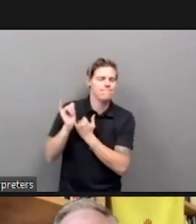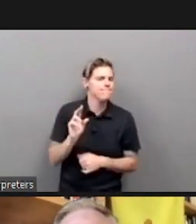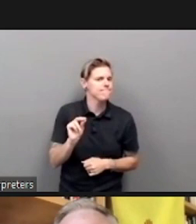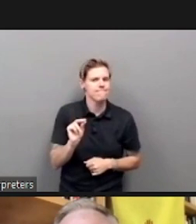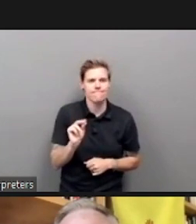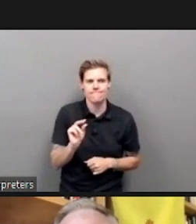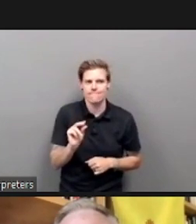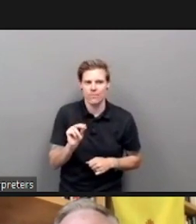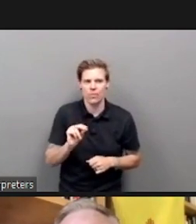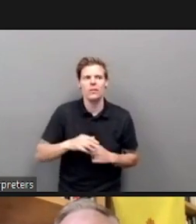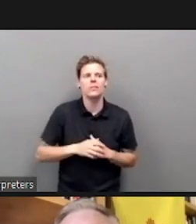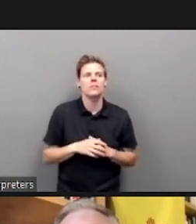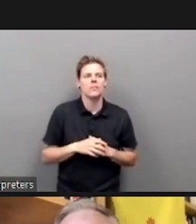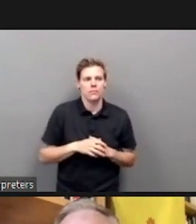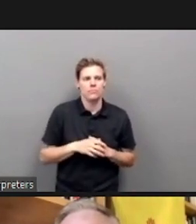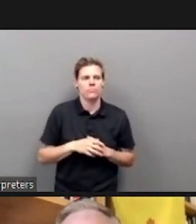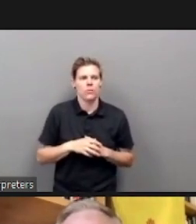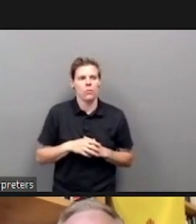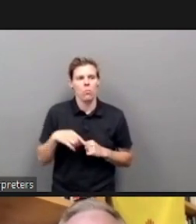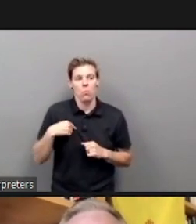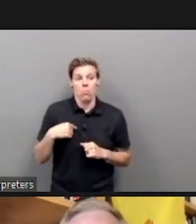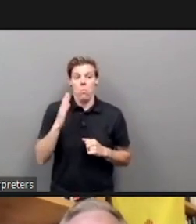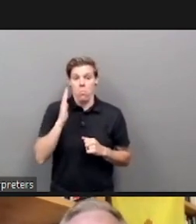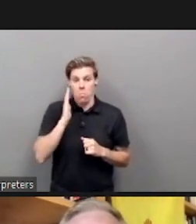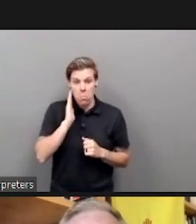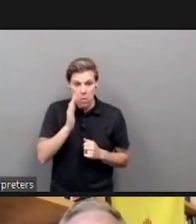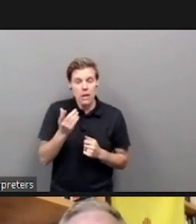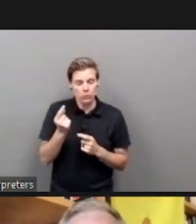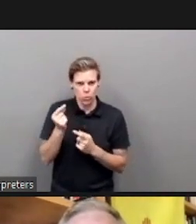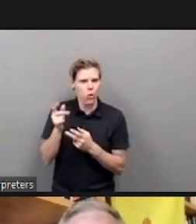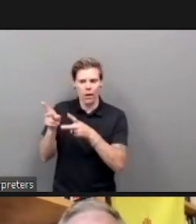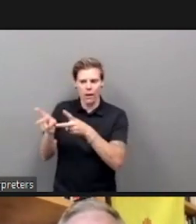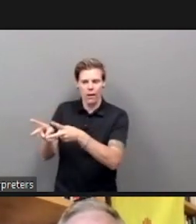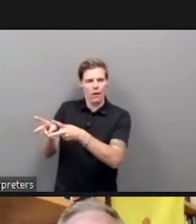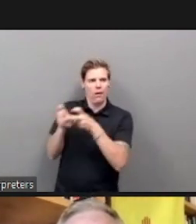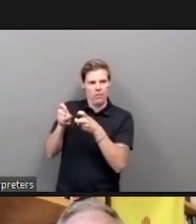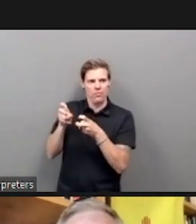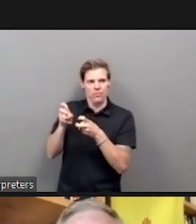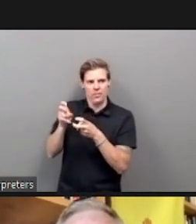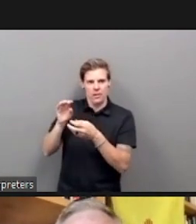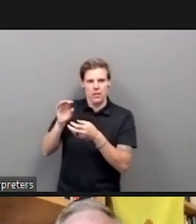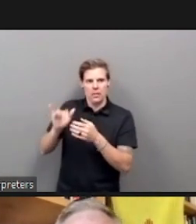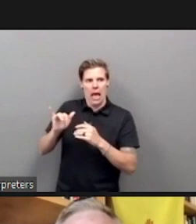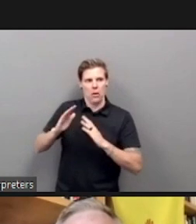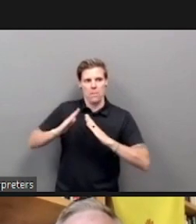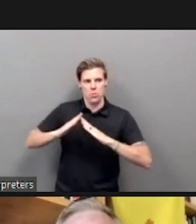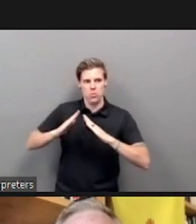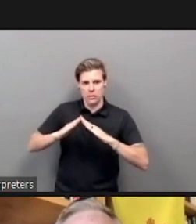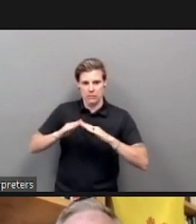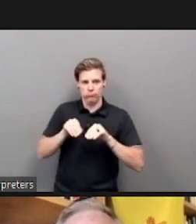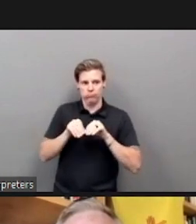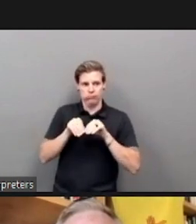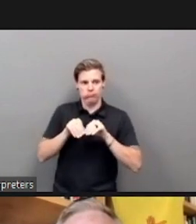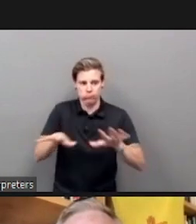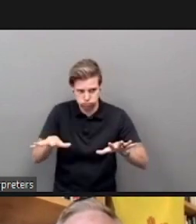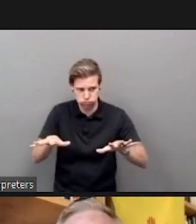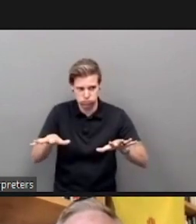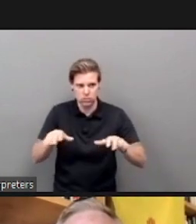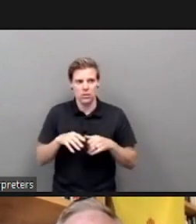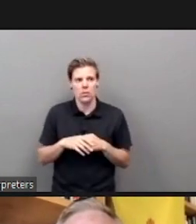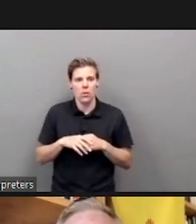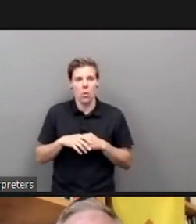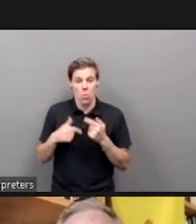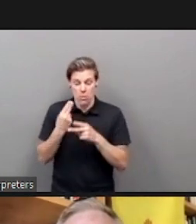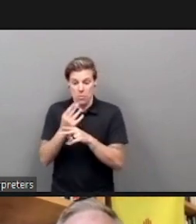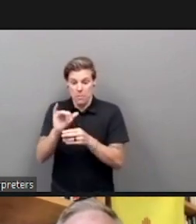to pull out in our community levels of transmission, we pull out